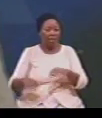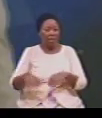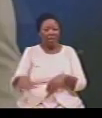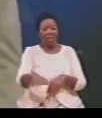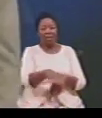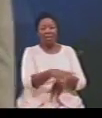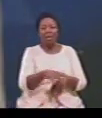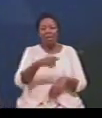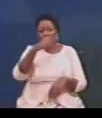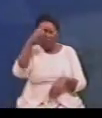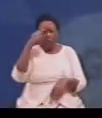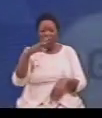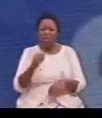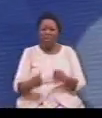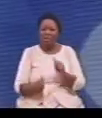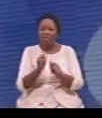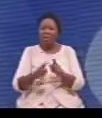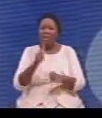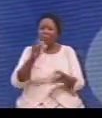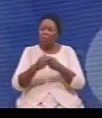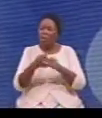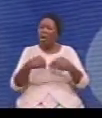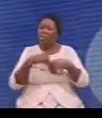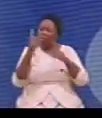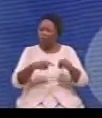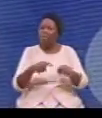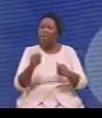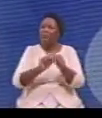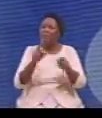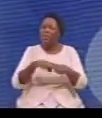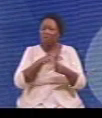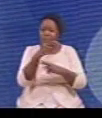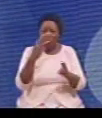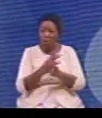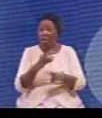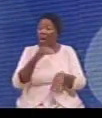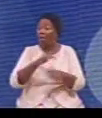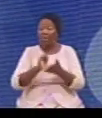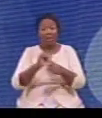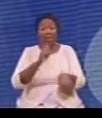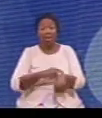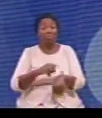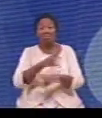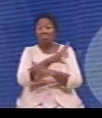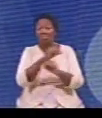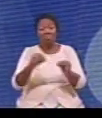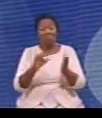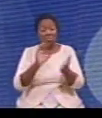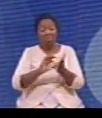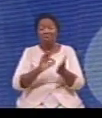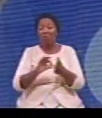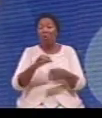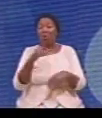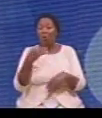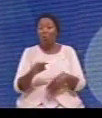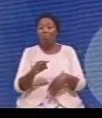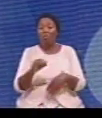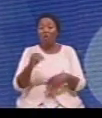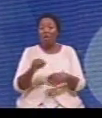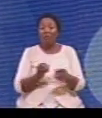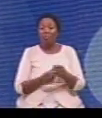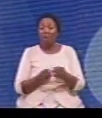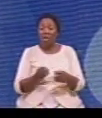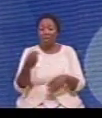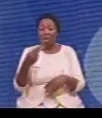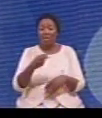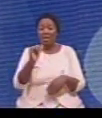because greater problems have come all over the world. At that time, there was no record of